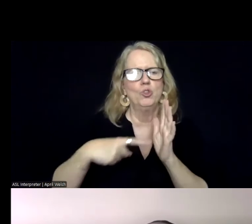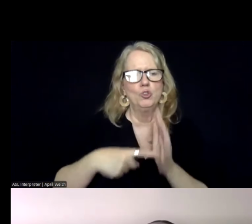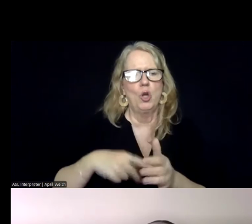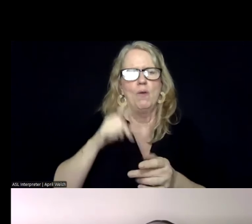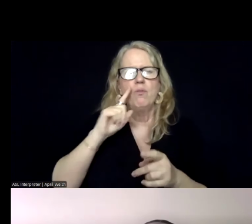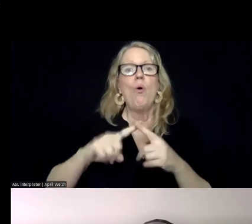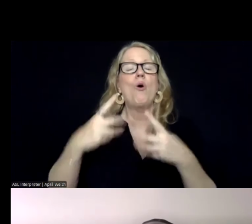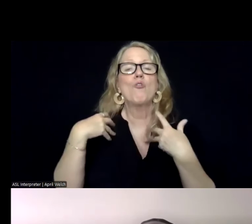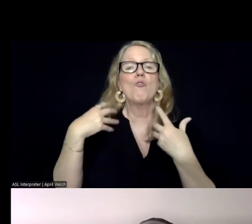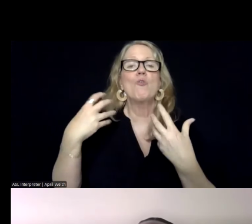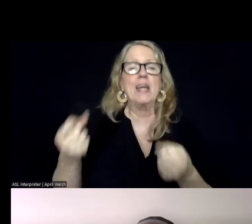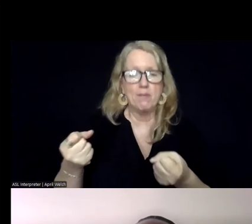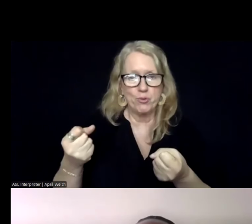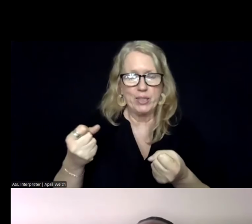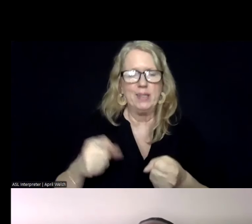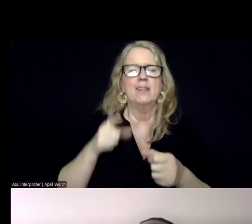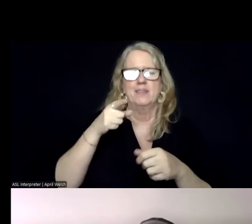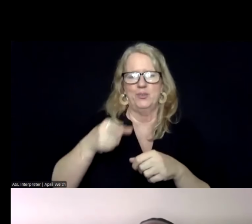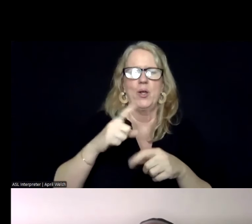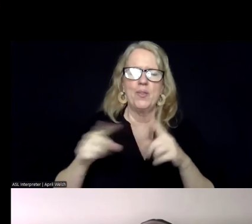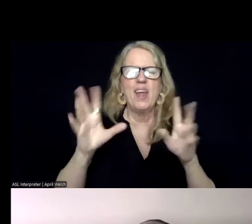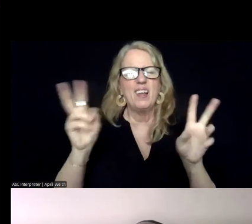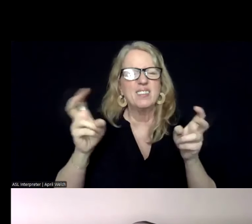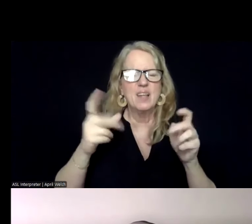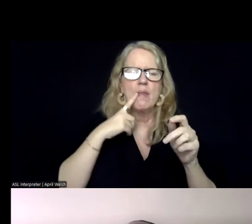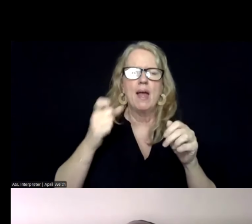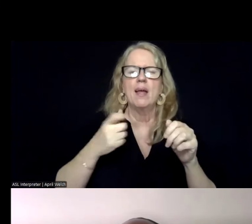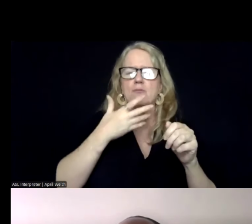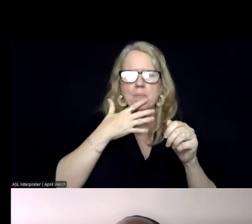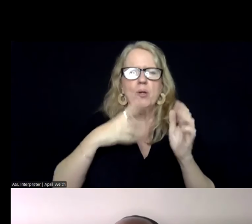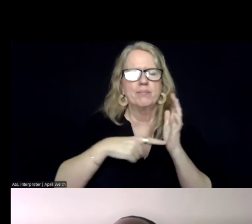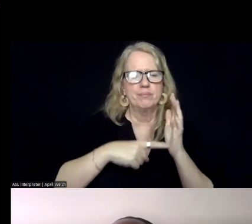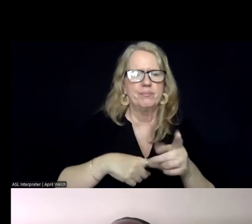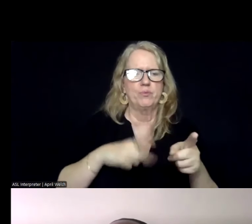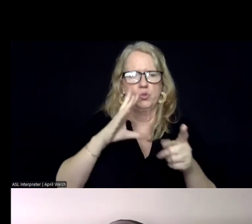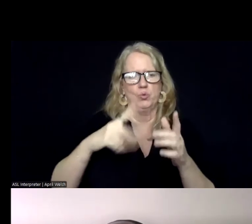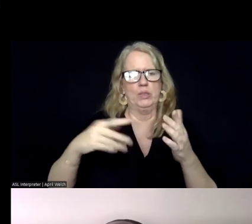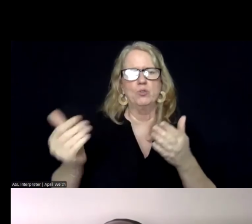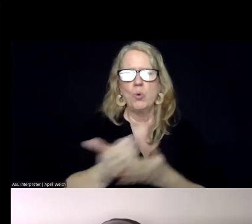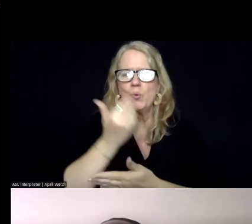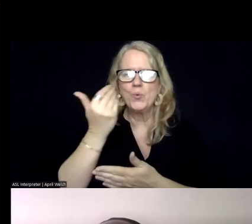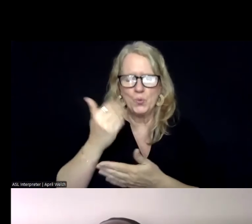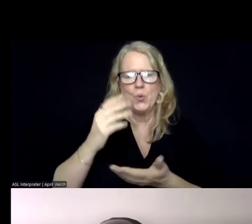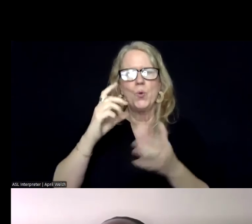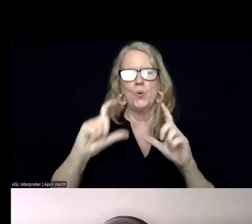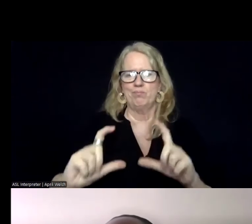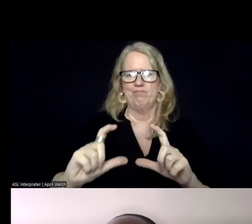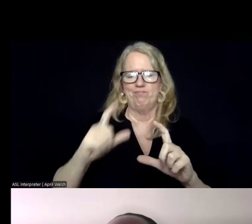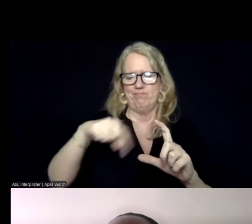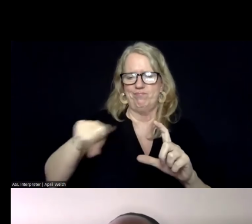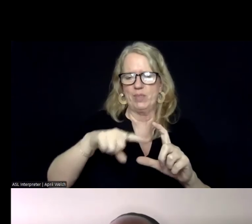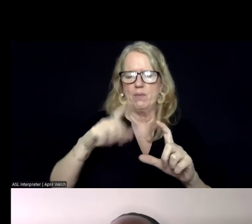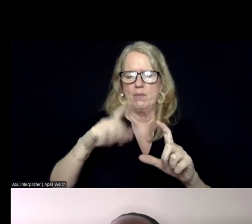recovery. And this is the title of the cover, the report. We have also now revealed a new emblem for the